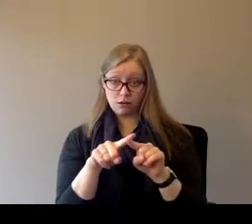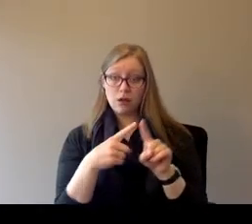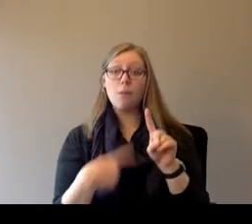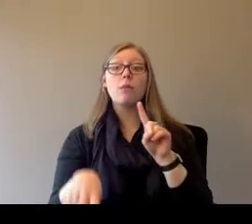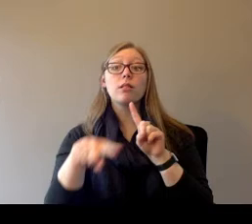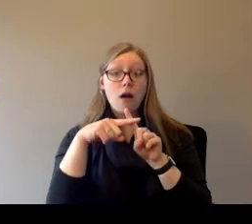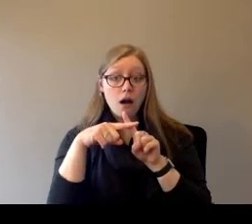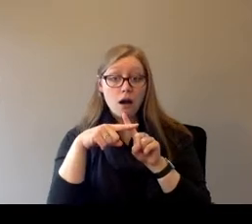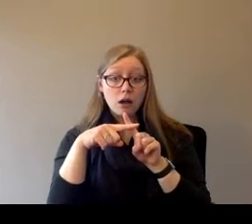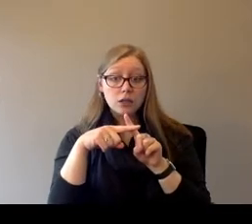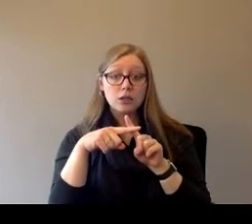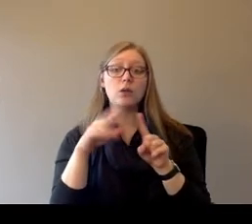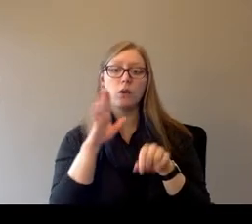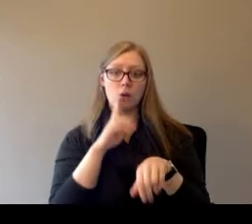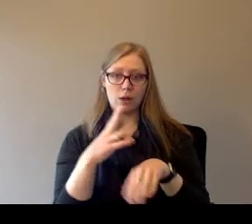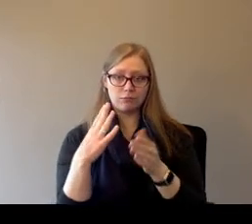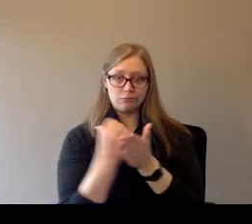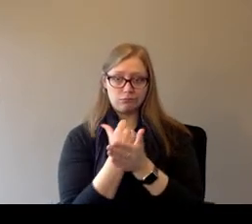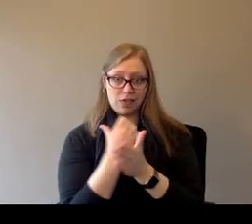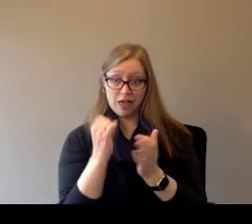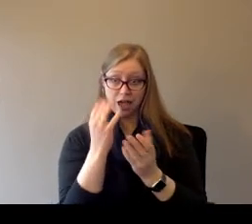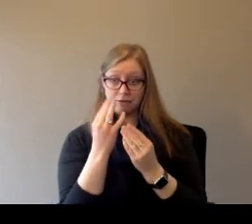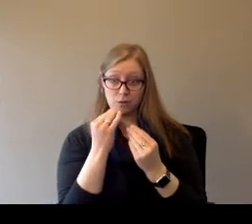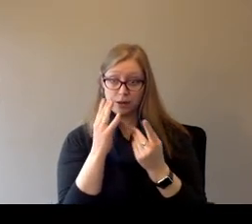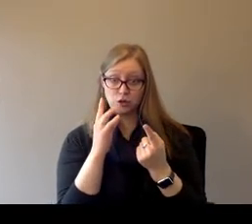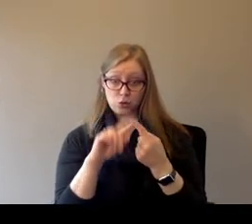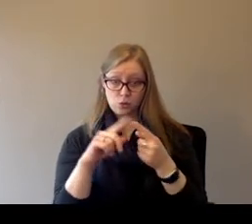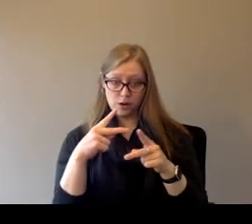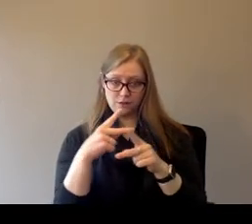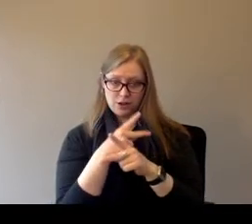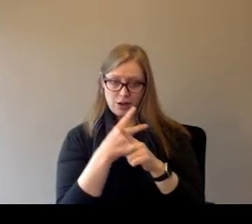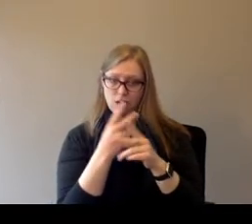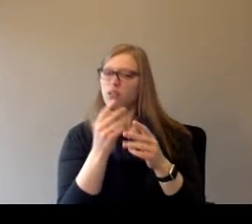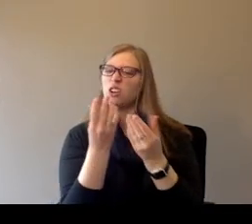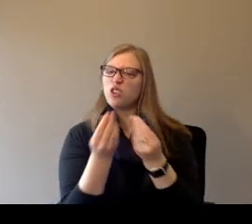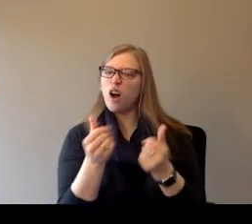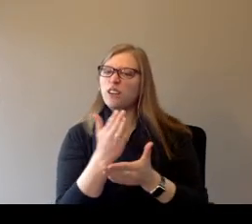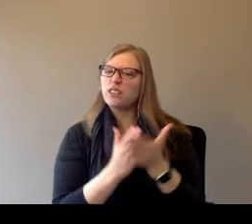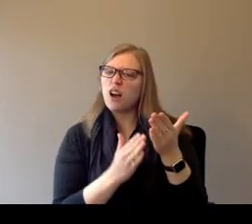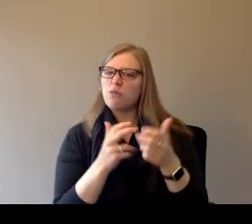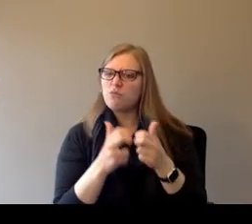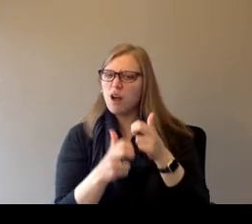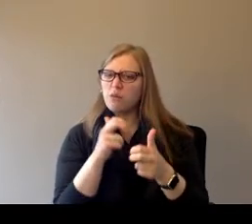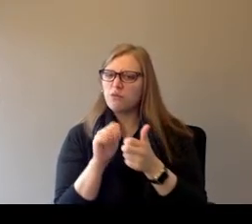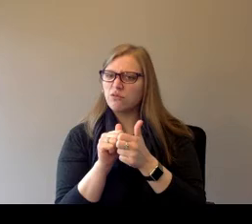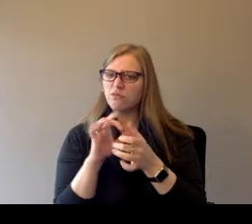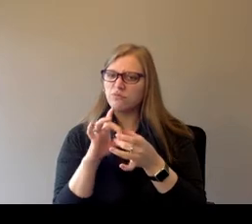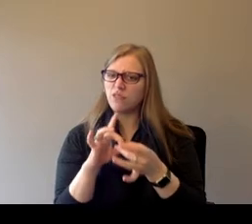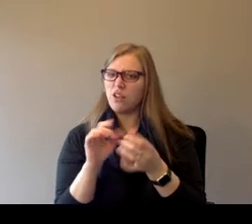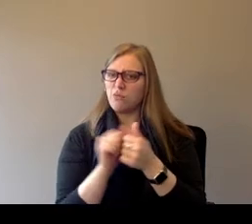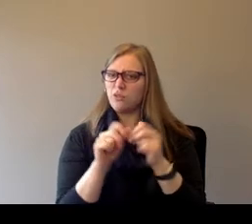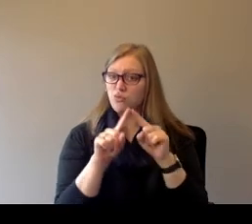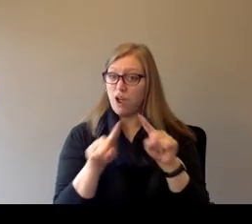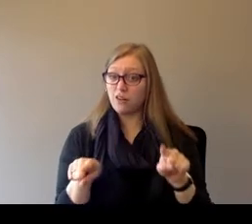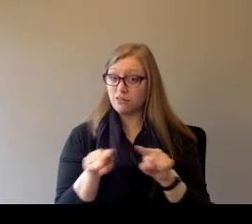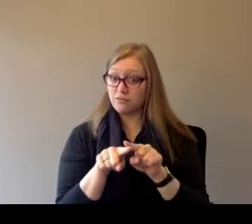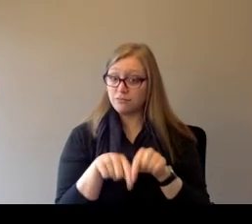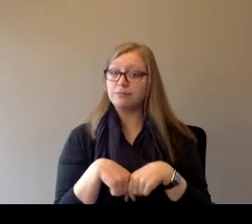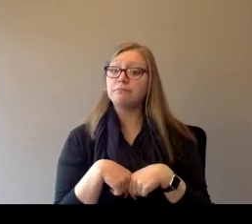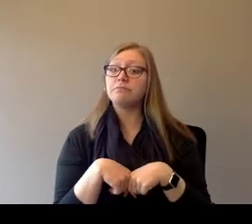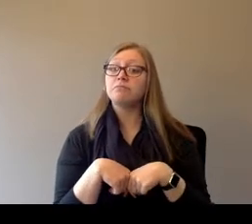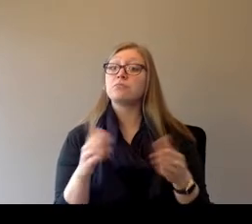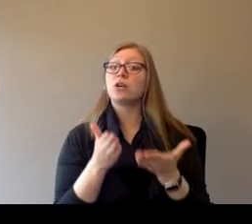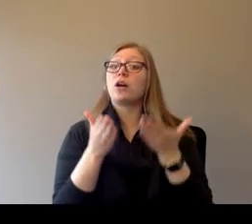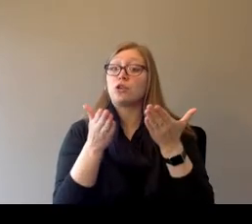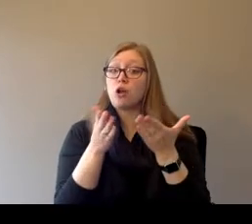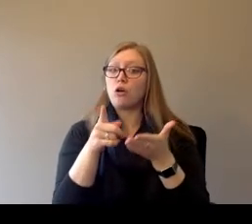to use that information to solve some simple problems about triangles. I would ask that you